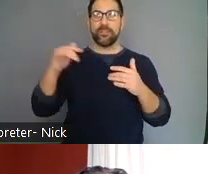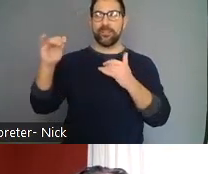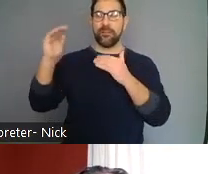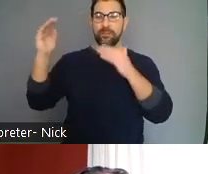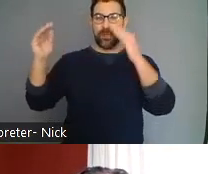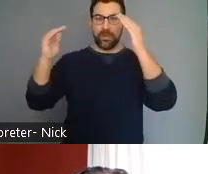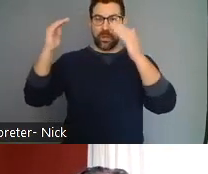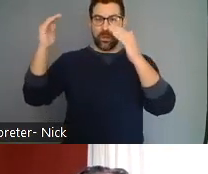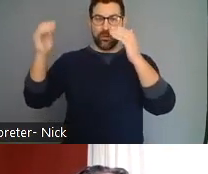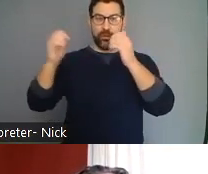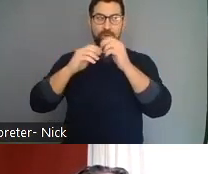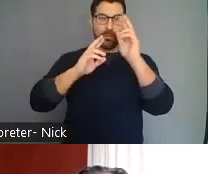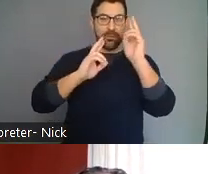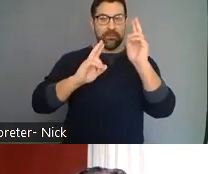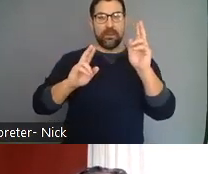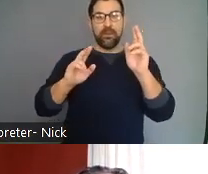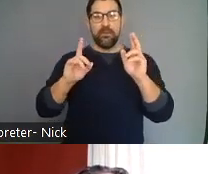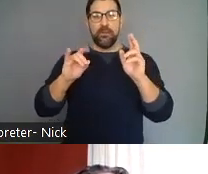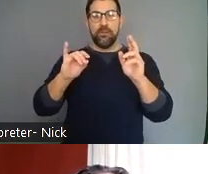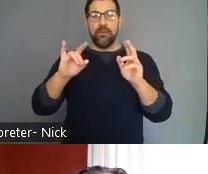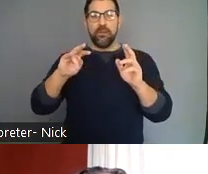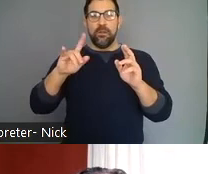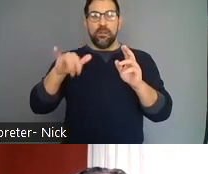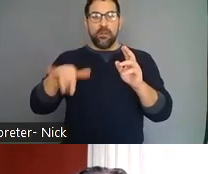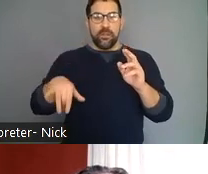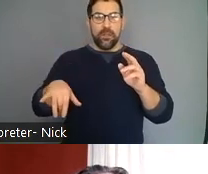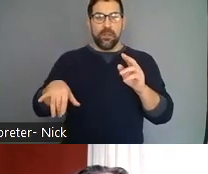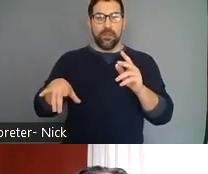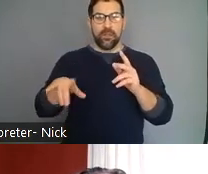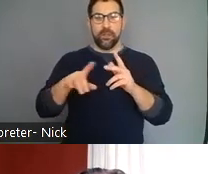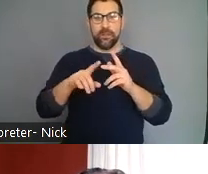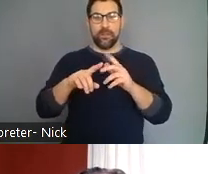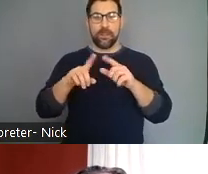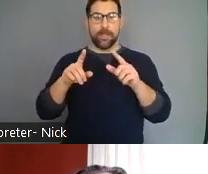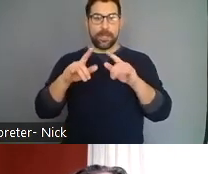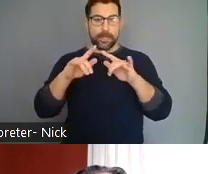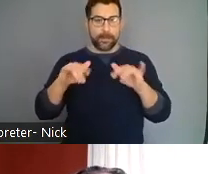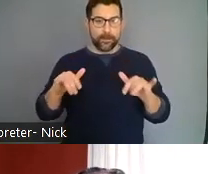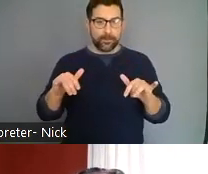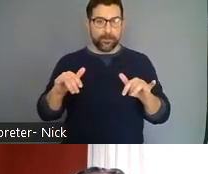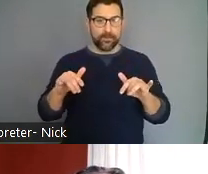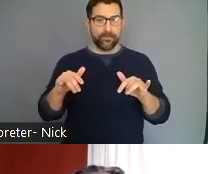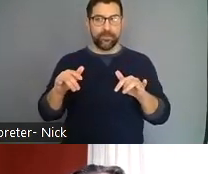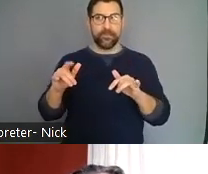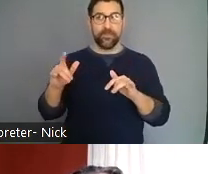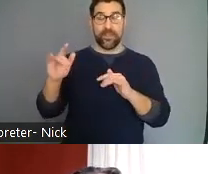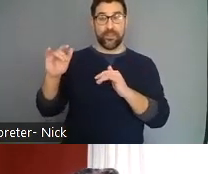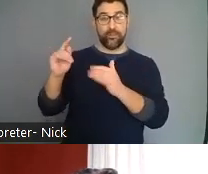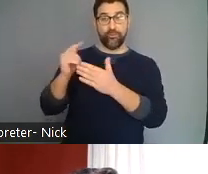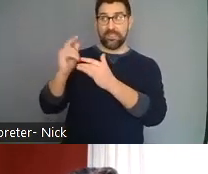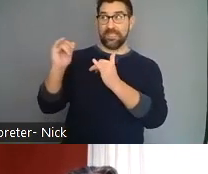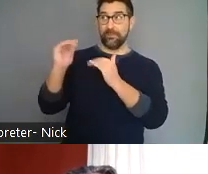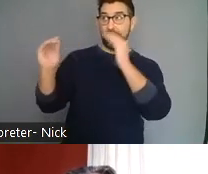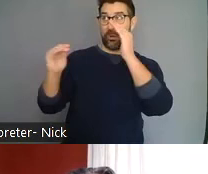with respect and dignity for whatever. But at the same time, we don't get treated like adults. Like we're like, they're like,